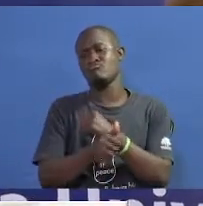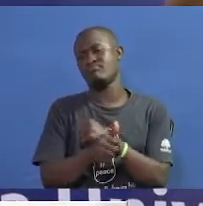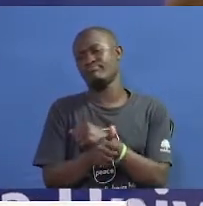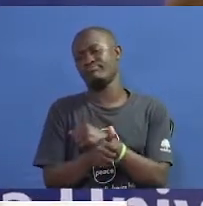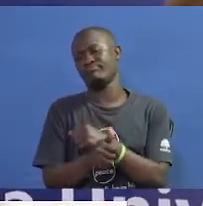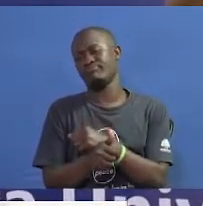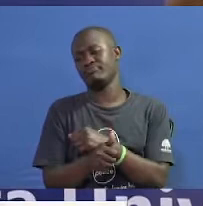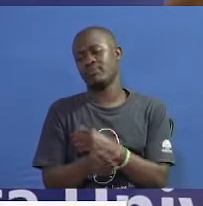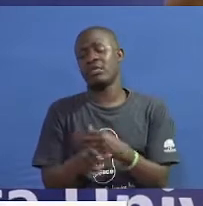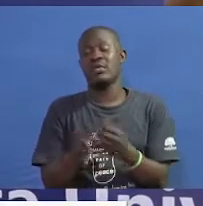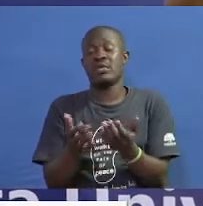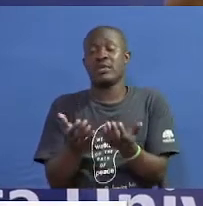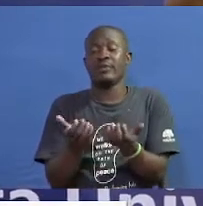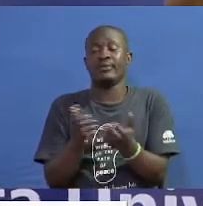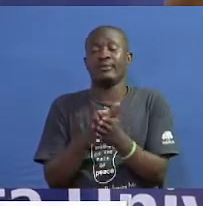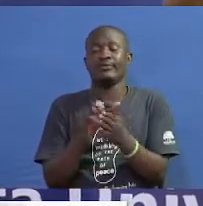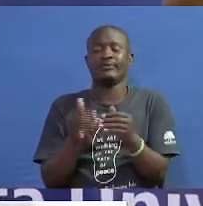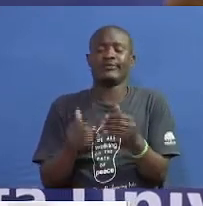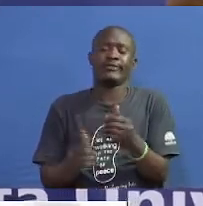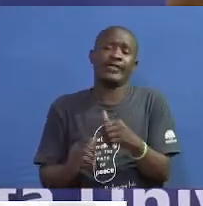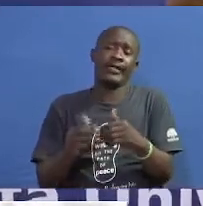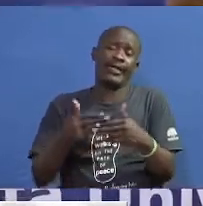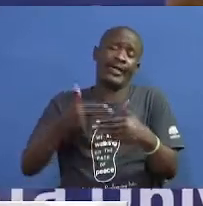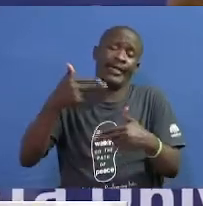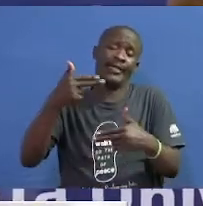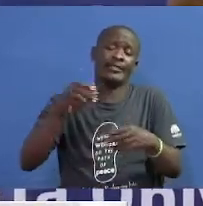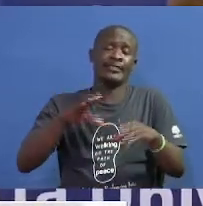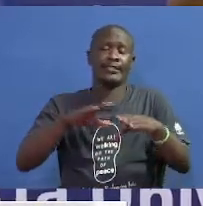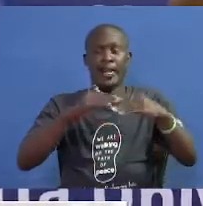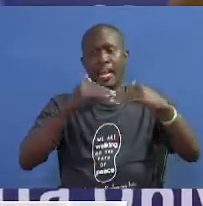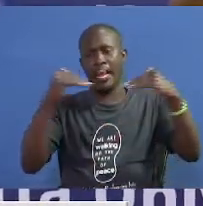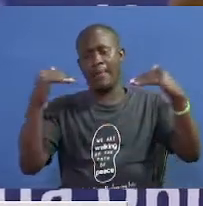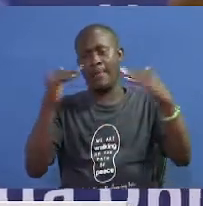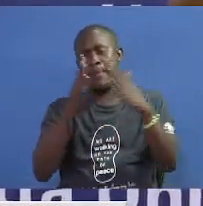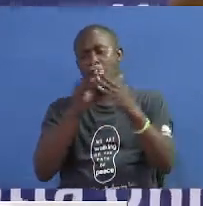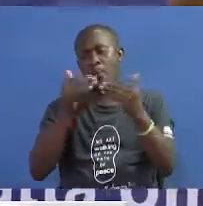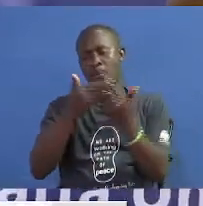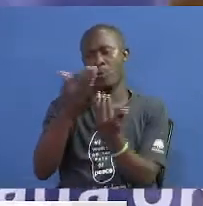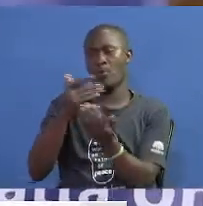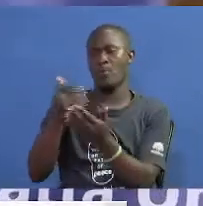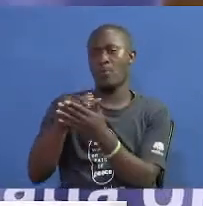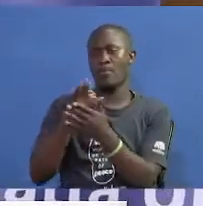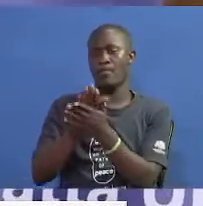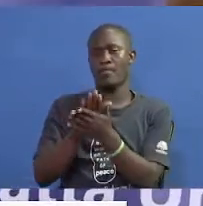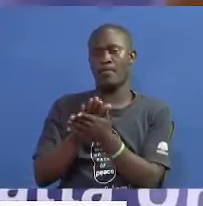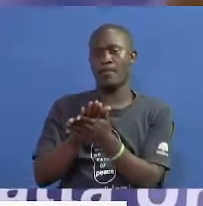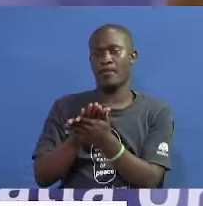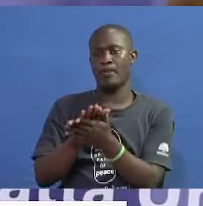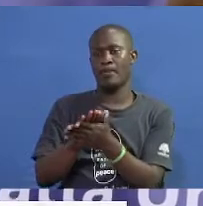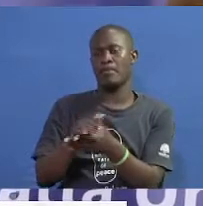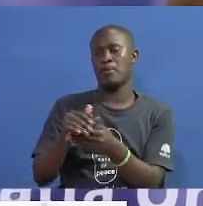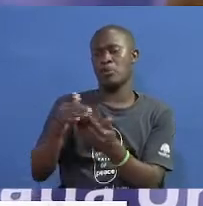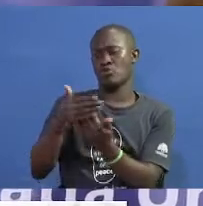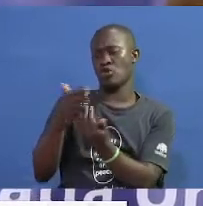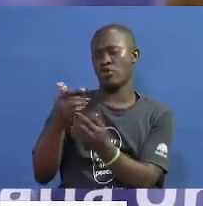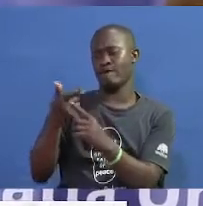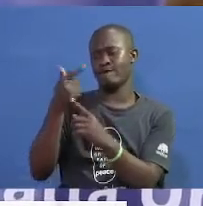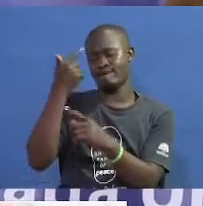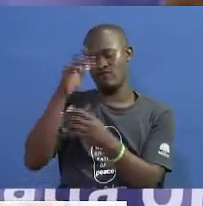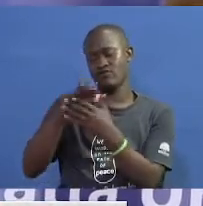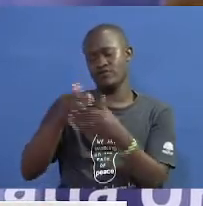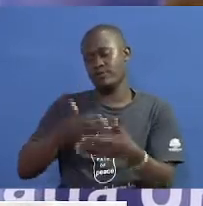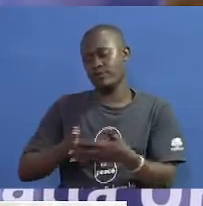are higher risk, and they need to be at a higher level of care with obstetricians and neonatologists, hopefully, to care for the